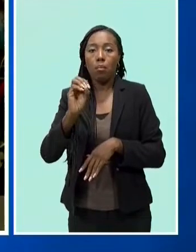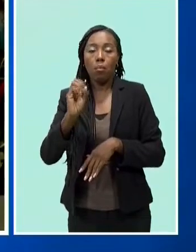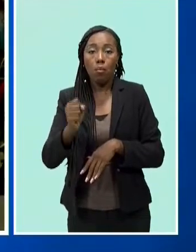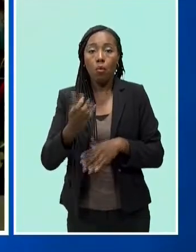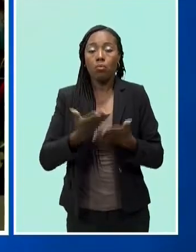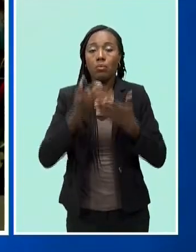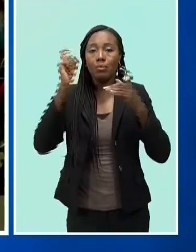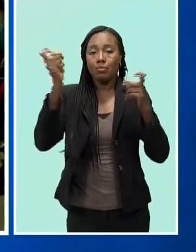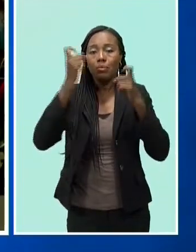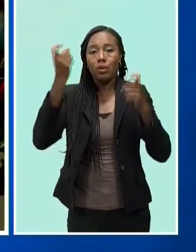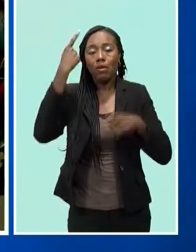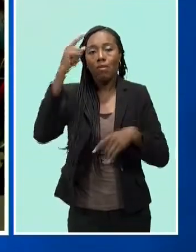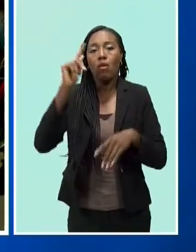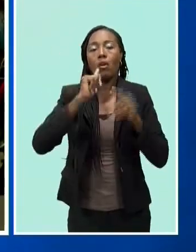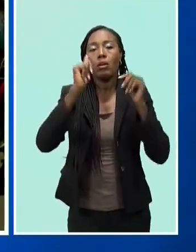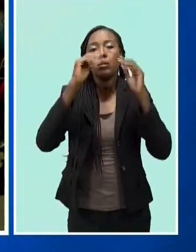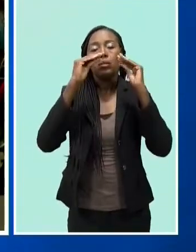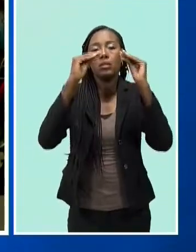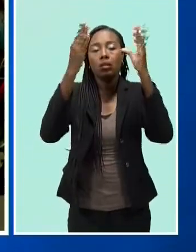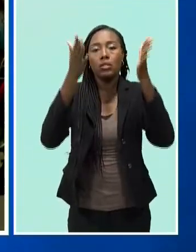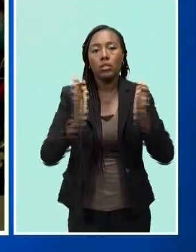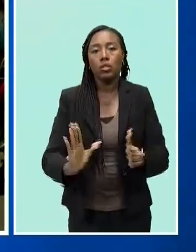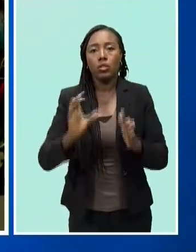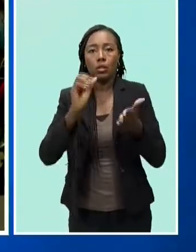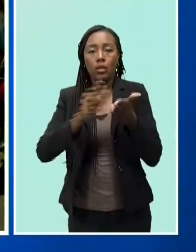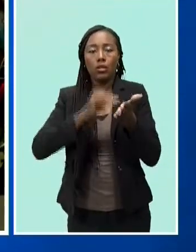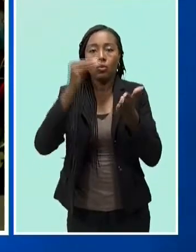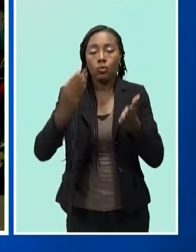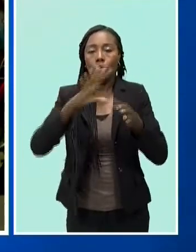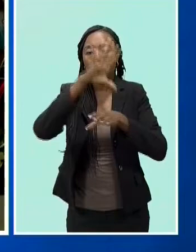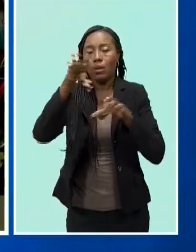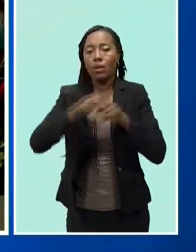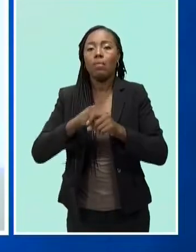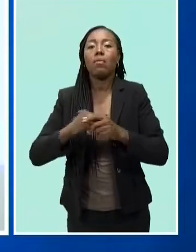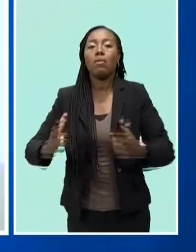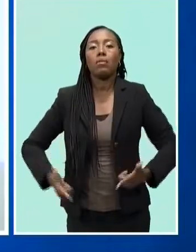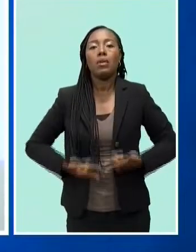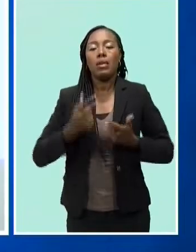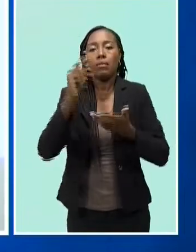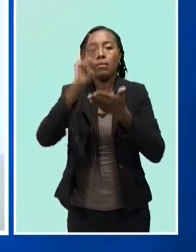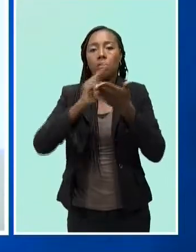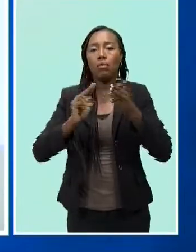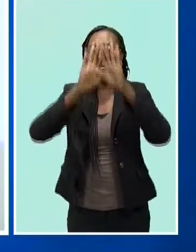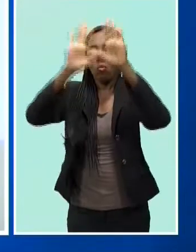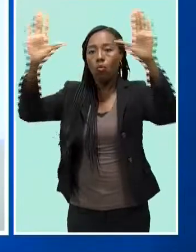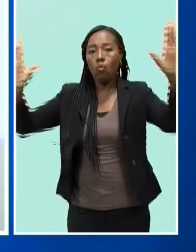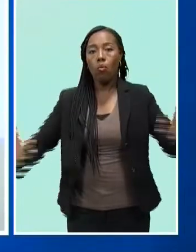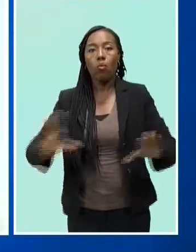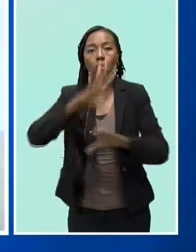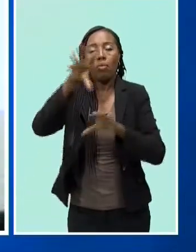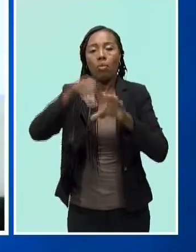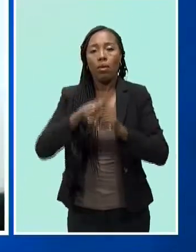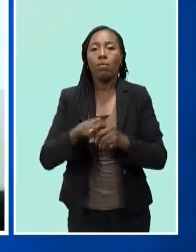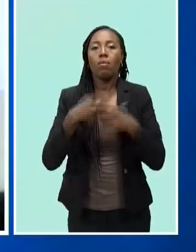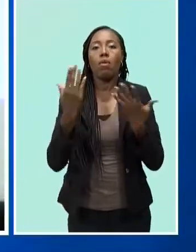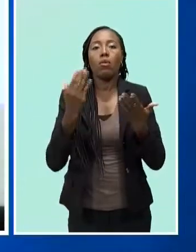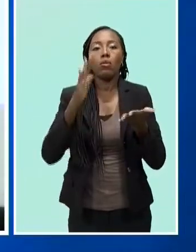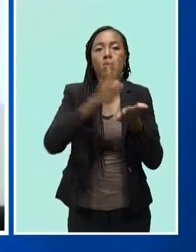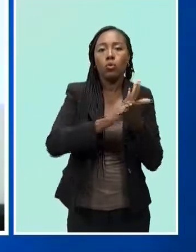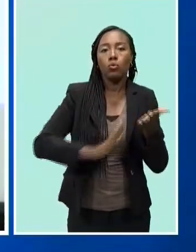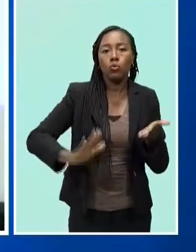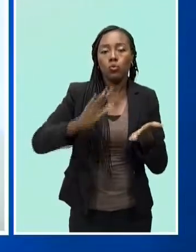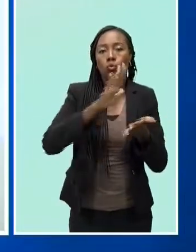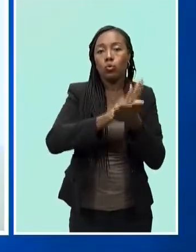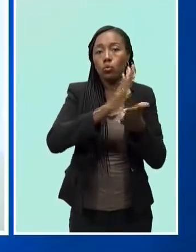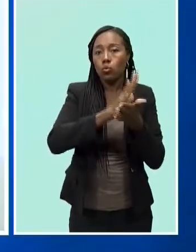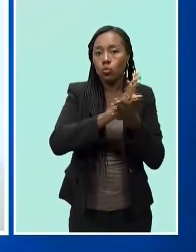ceremony for teachers and students involved in the Living Art Wall Mural project. The project involved a dozen students from a number of secondary